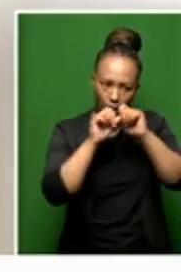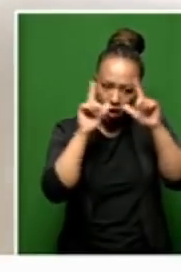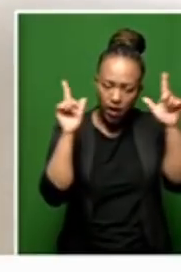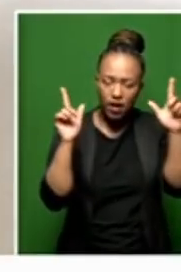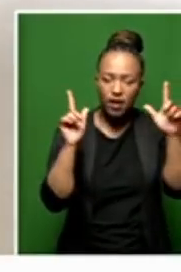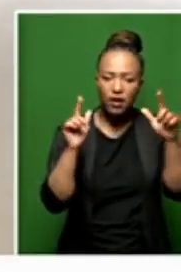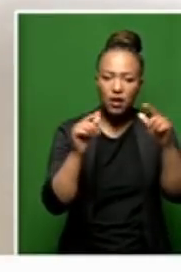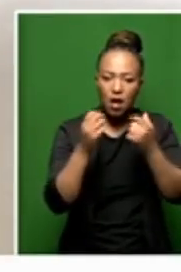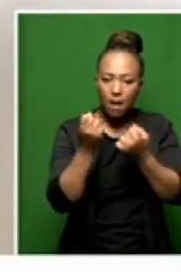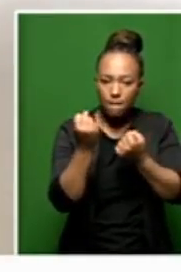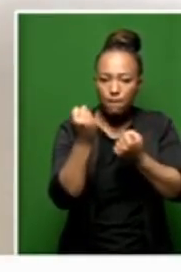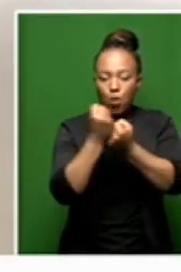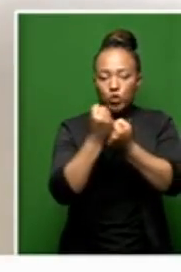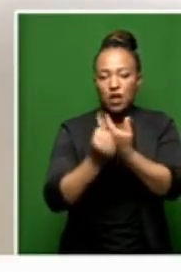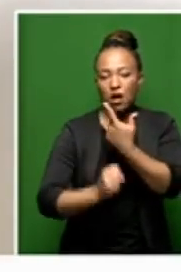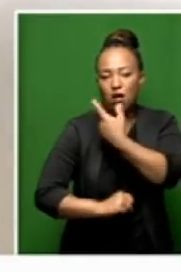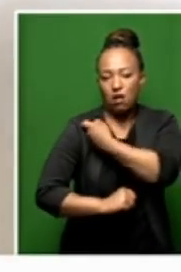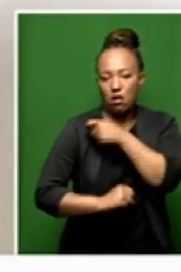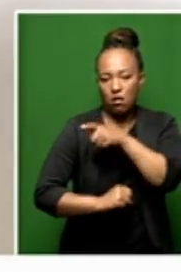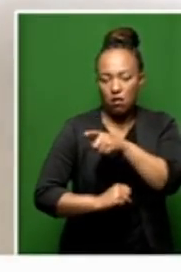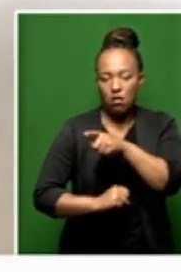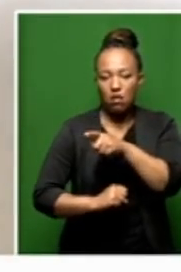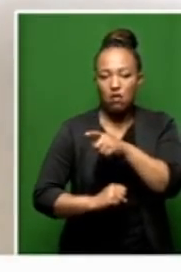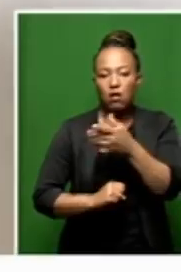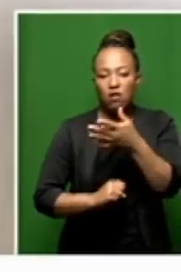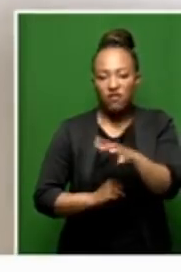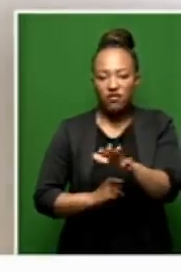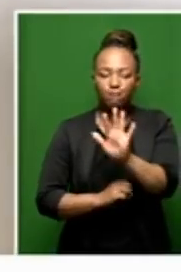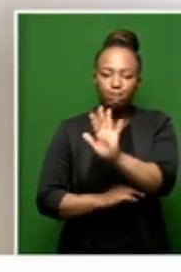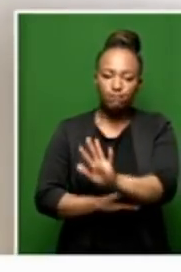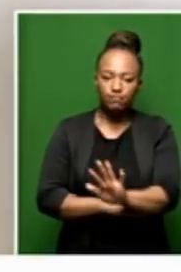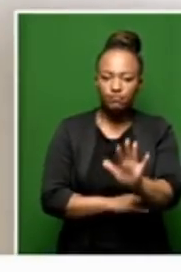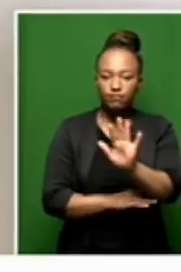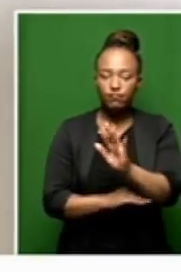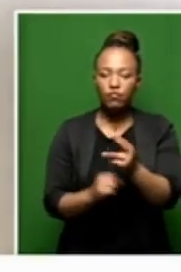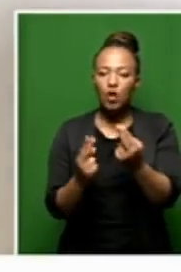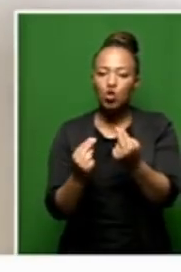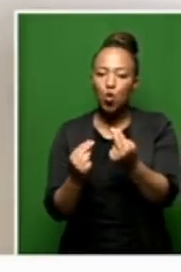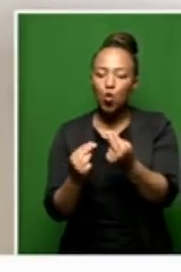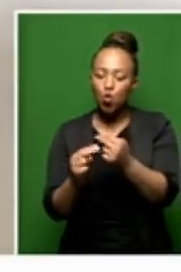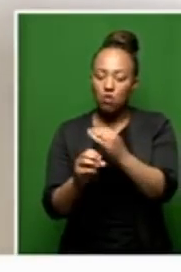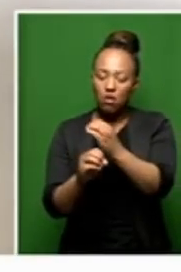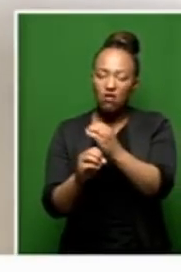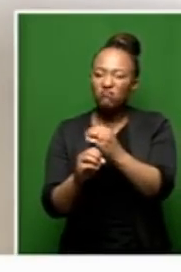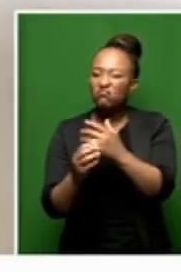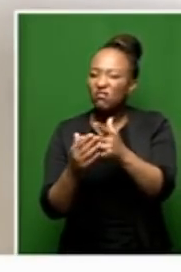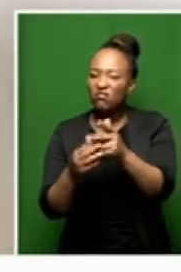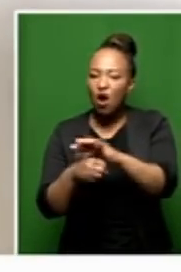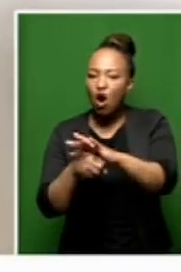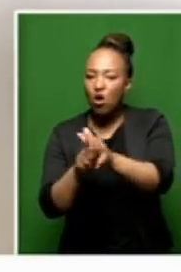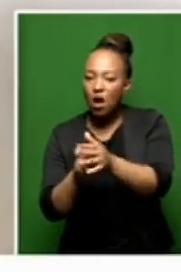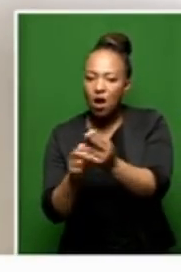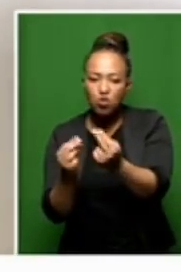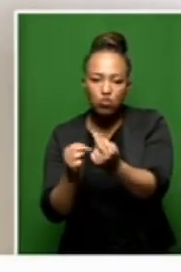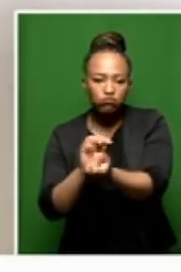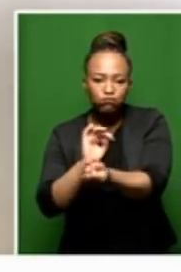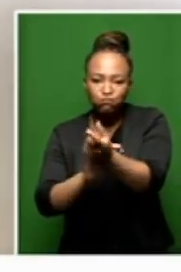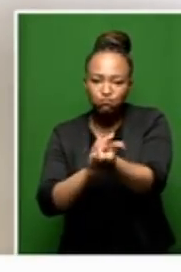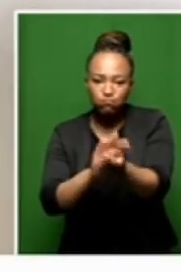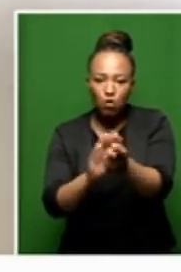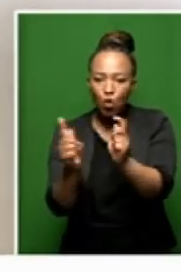booster eventually will be deciding is it's going to be made around the new variants or how the virus is changing its shape and